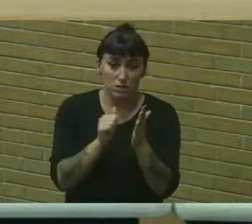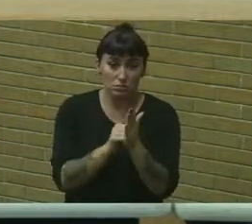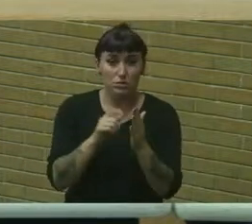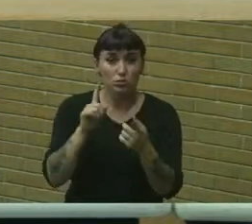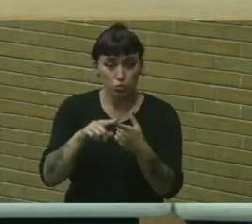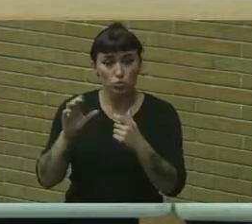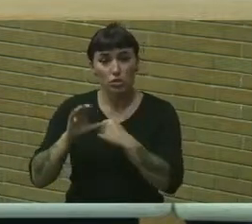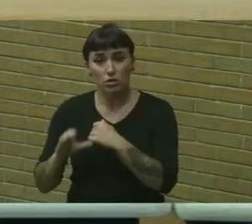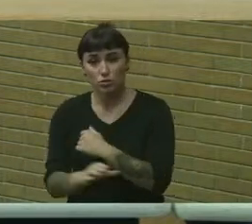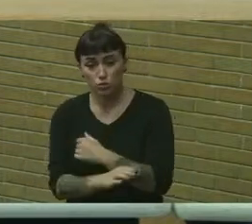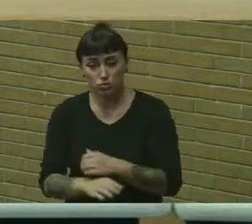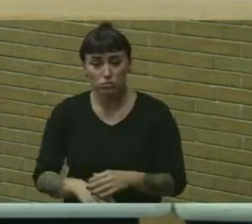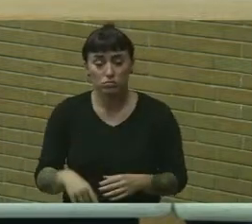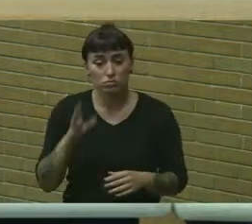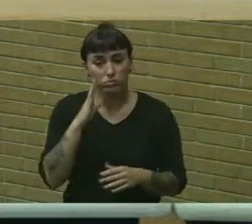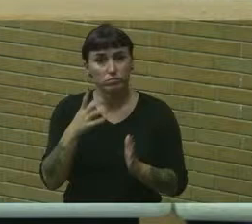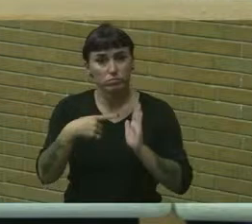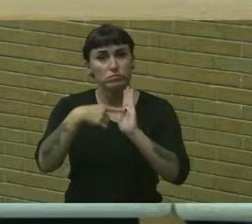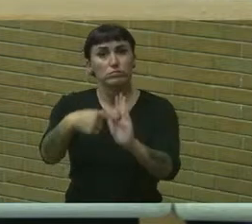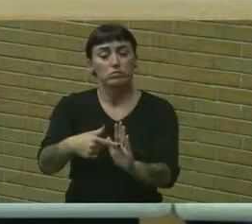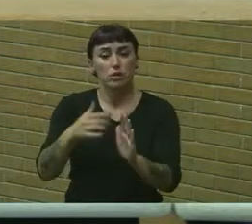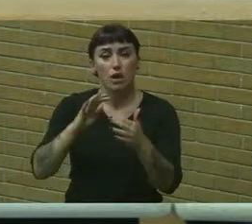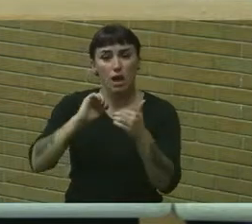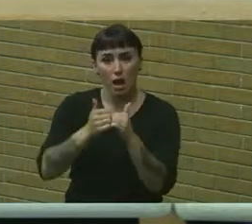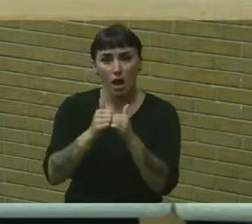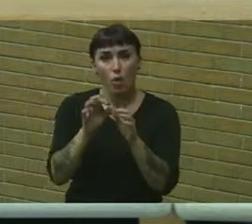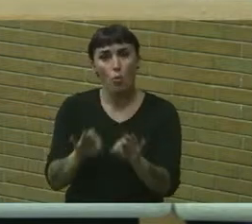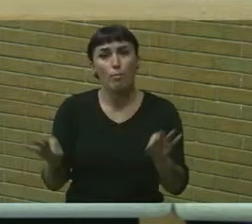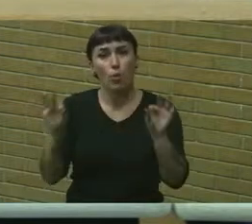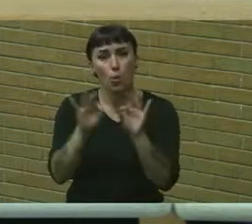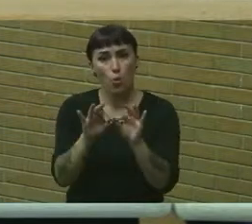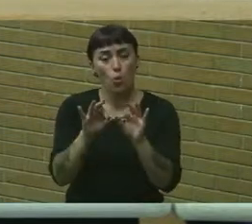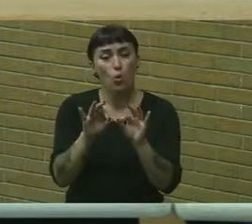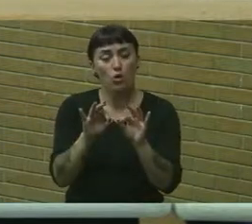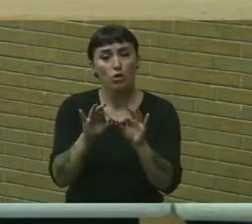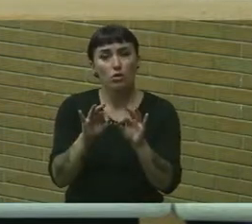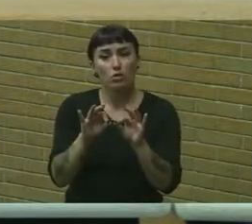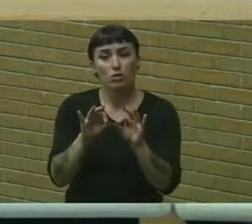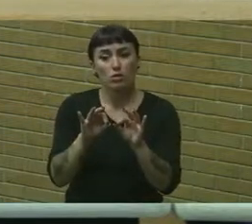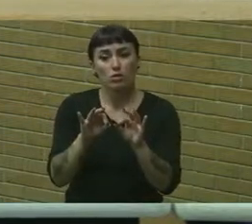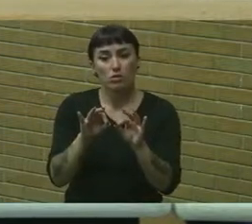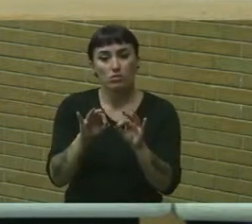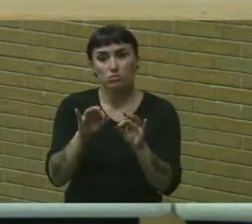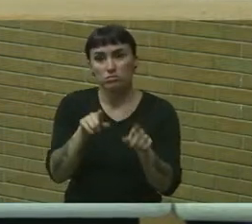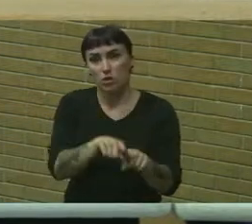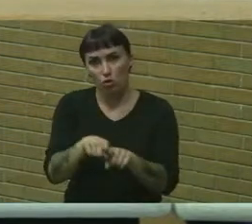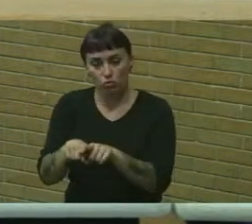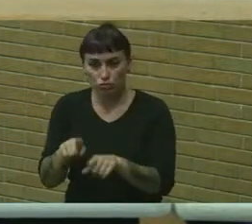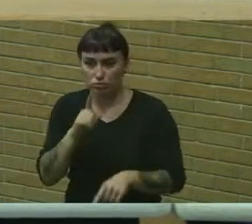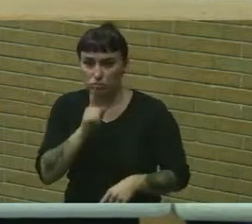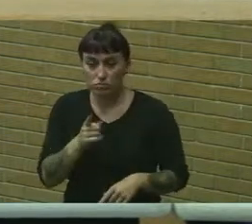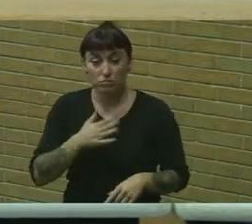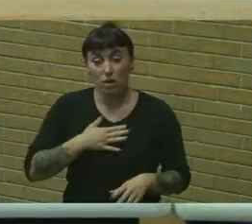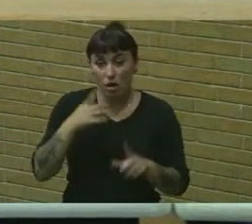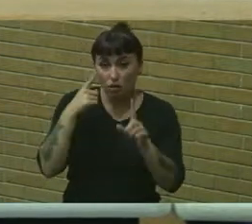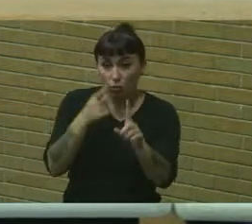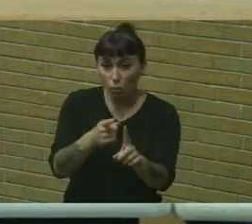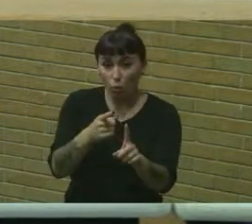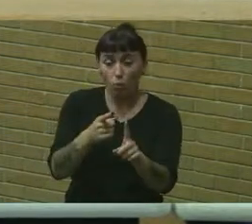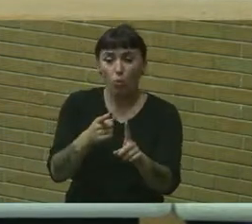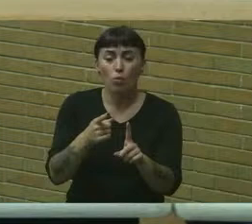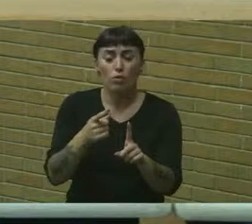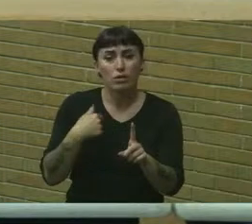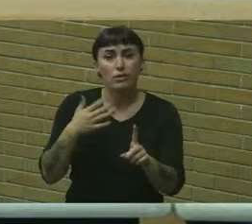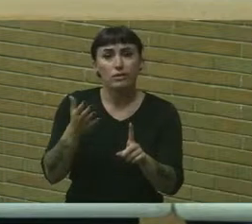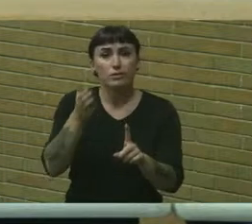to the Constitution, a reflection of how important they also are. My goal, as